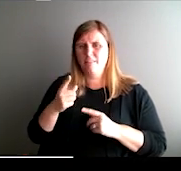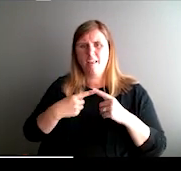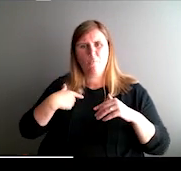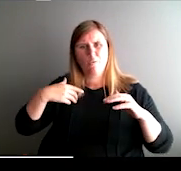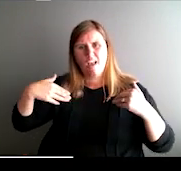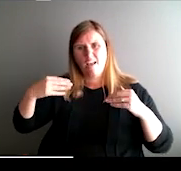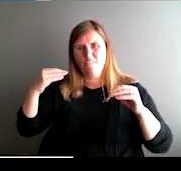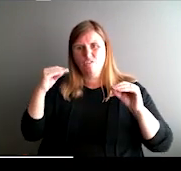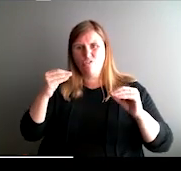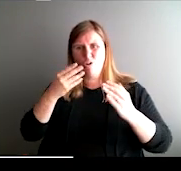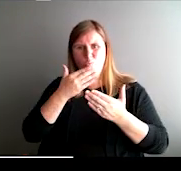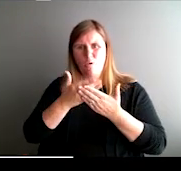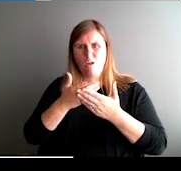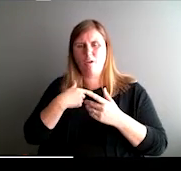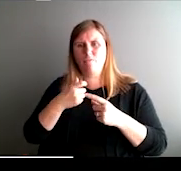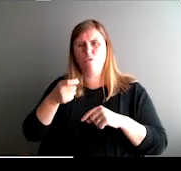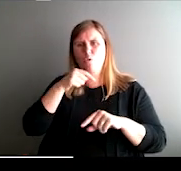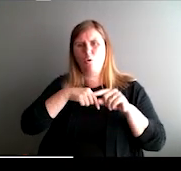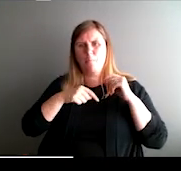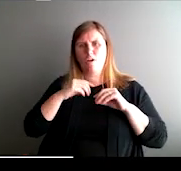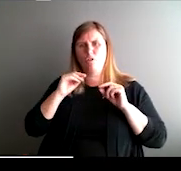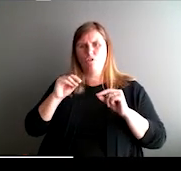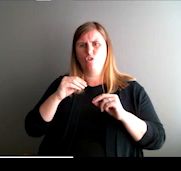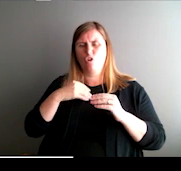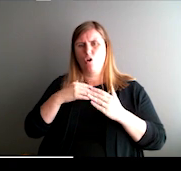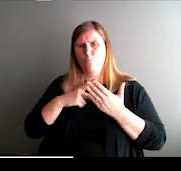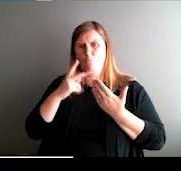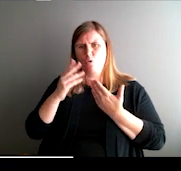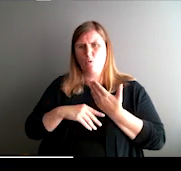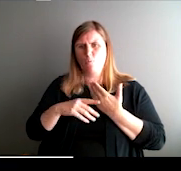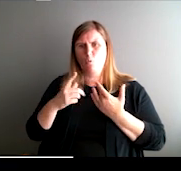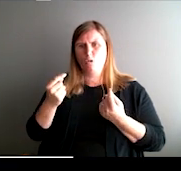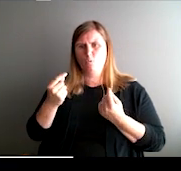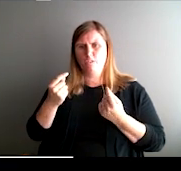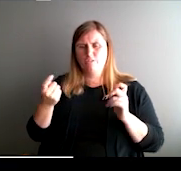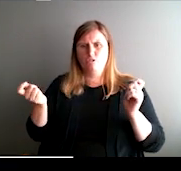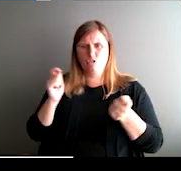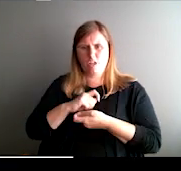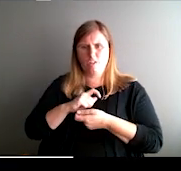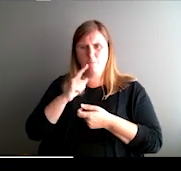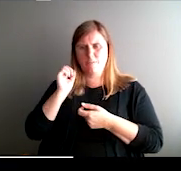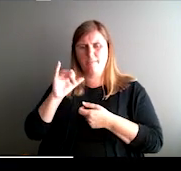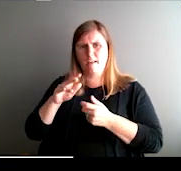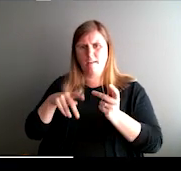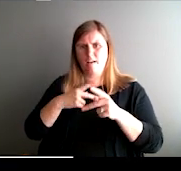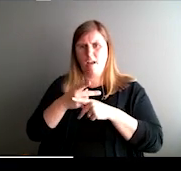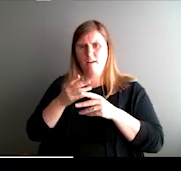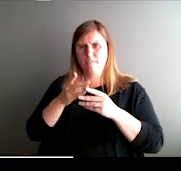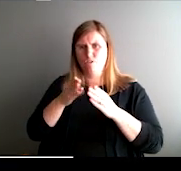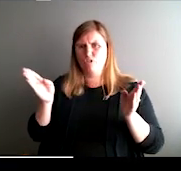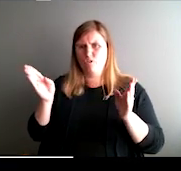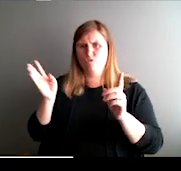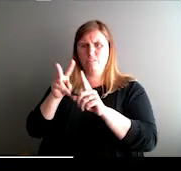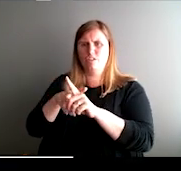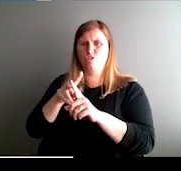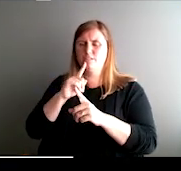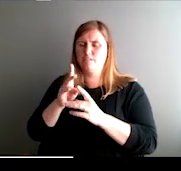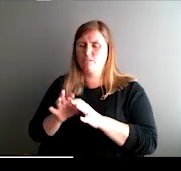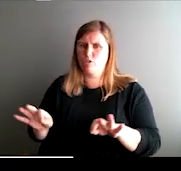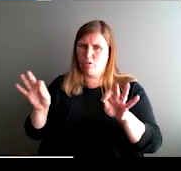taught very well. We need to go back and look at our programming. What do we need to change? Because that kind of generalization is